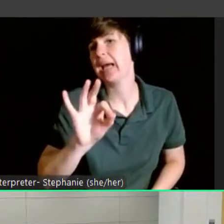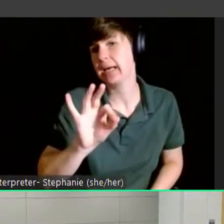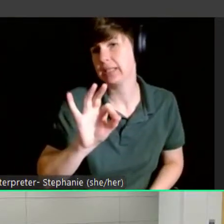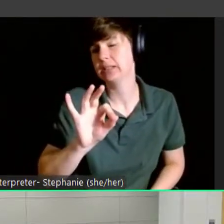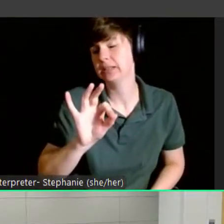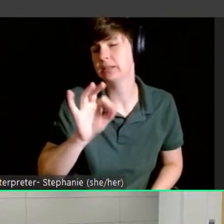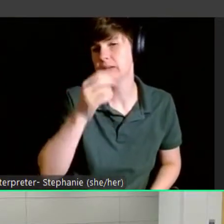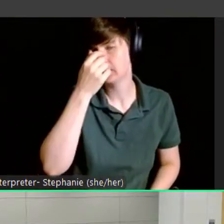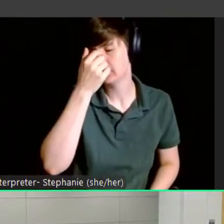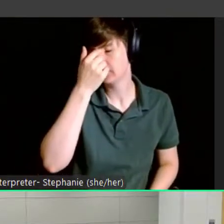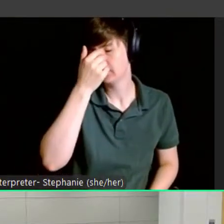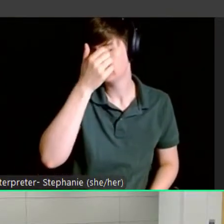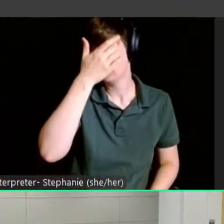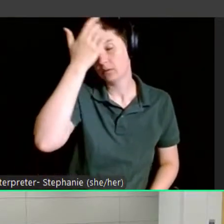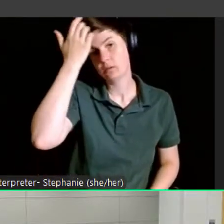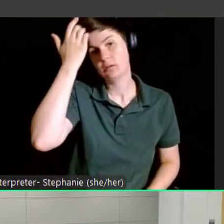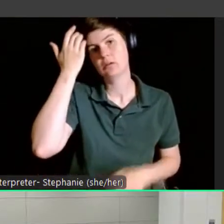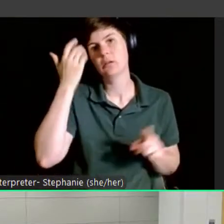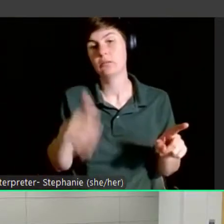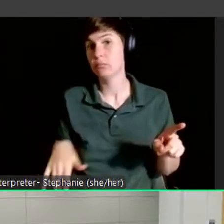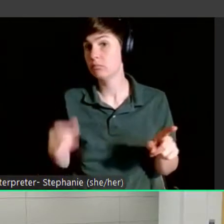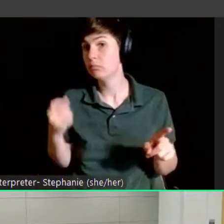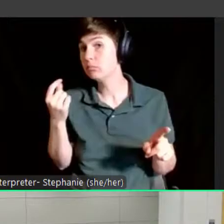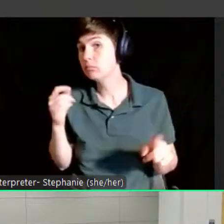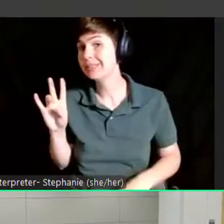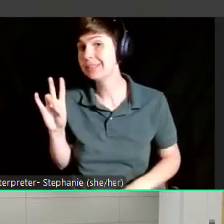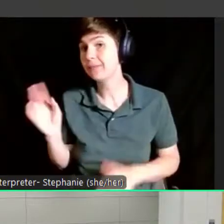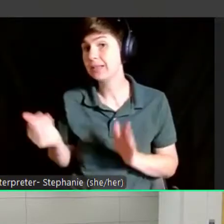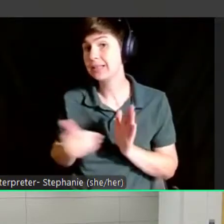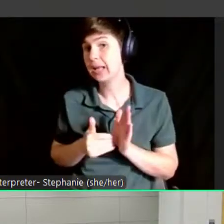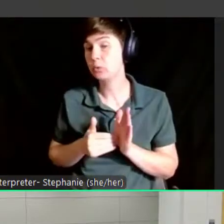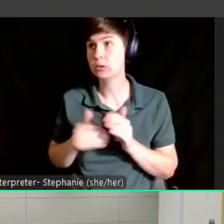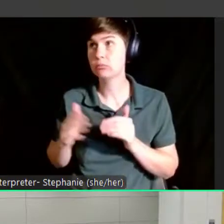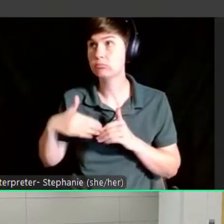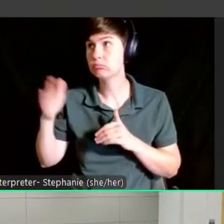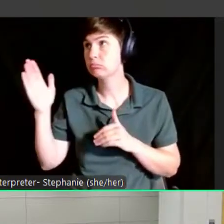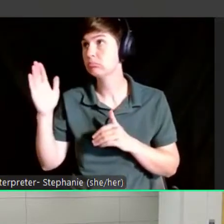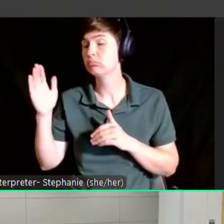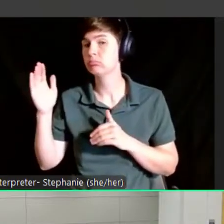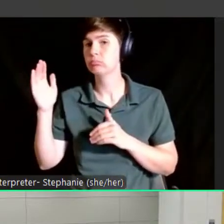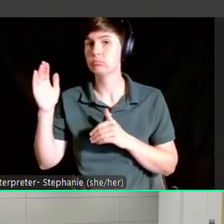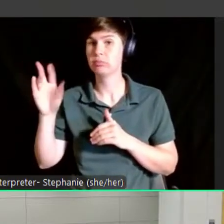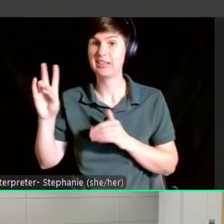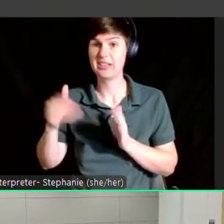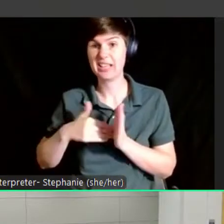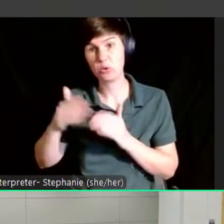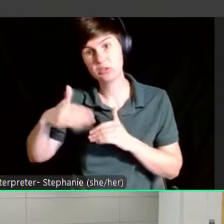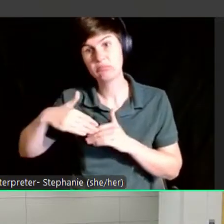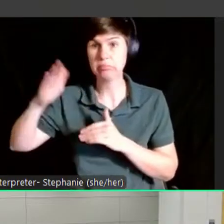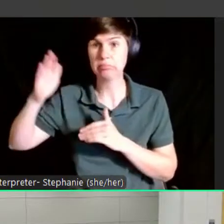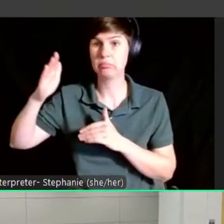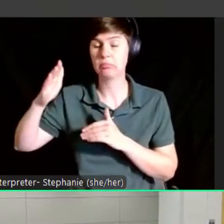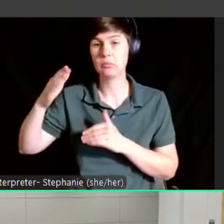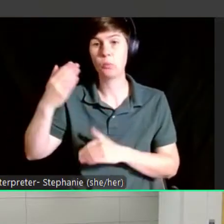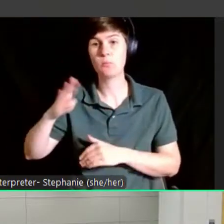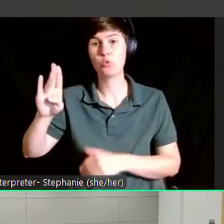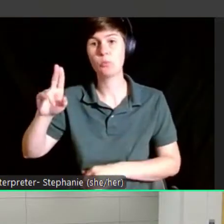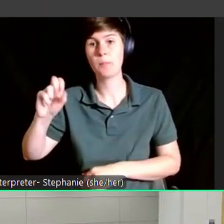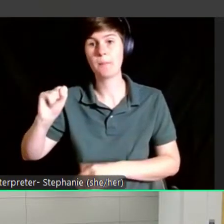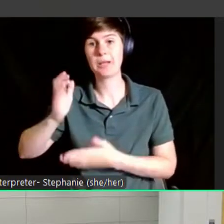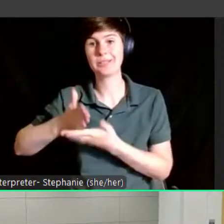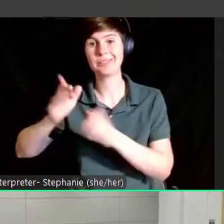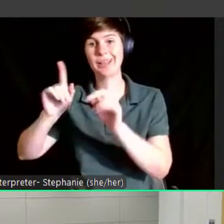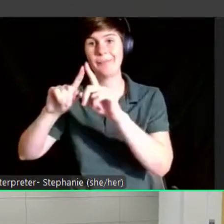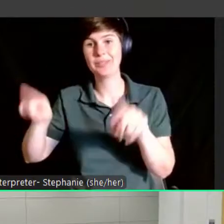So that's 7,000 or so plus 7,000 plus additional blue bus stop